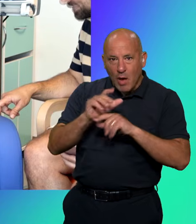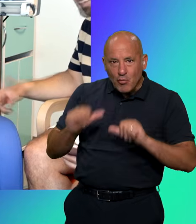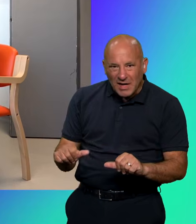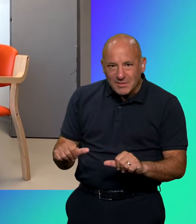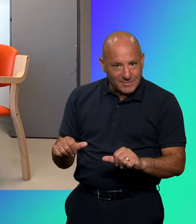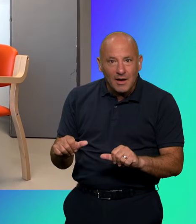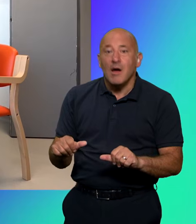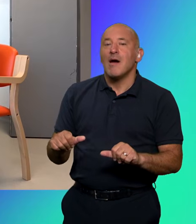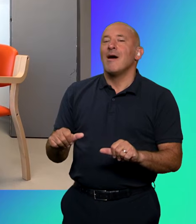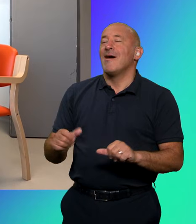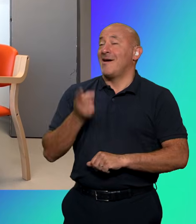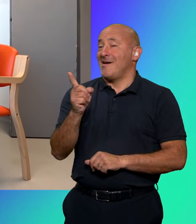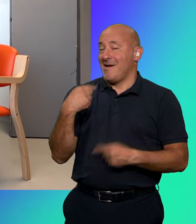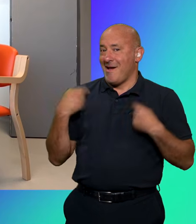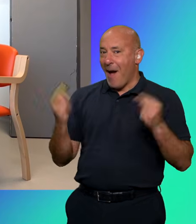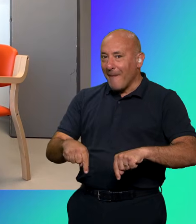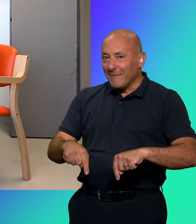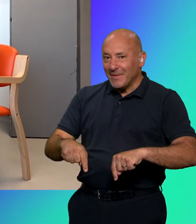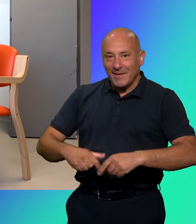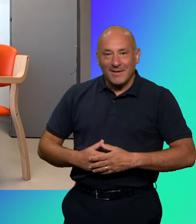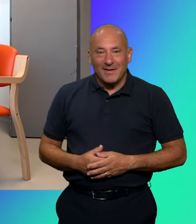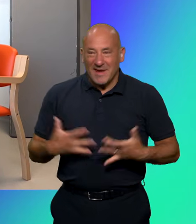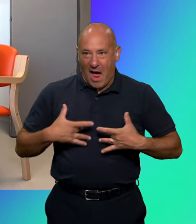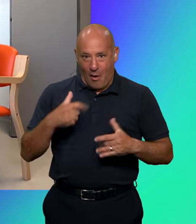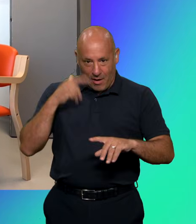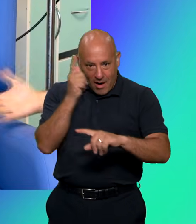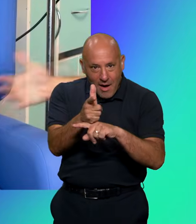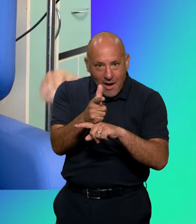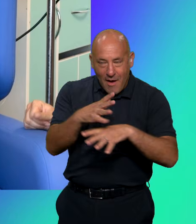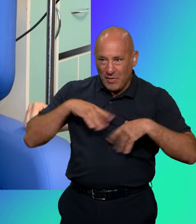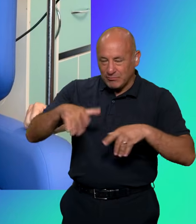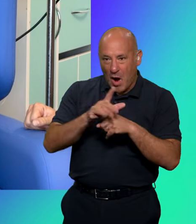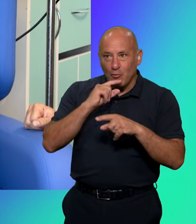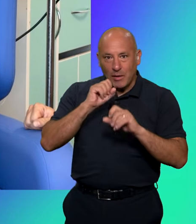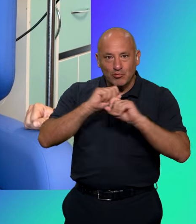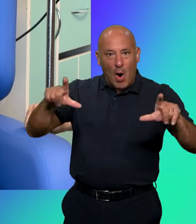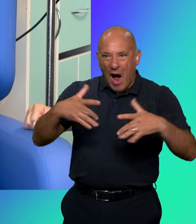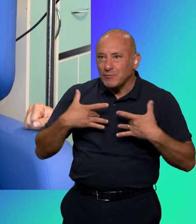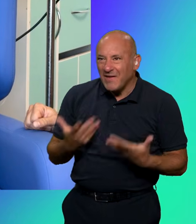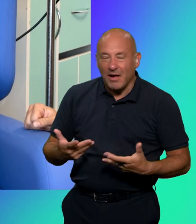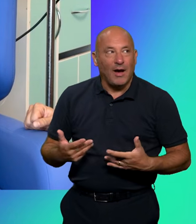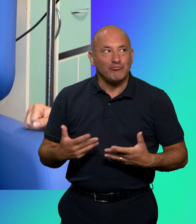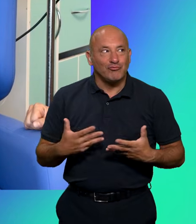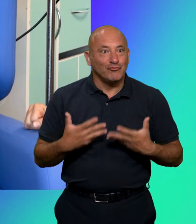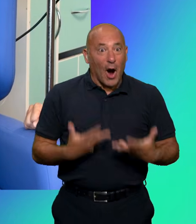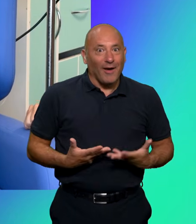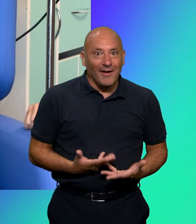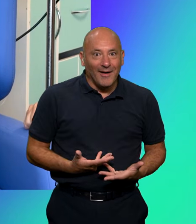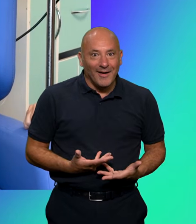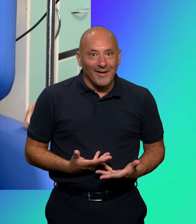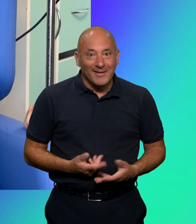Newsround? Yes. That's why I'm here. How do you feel knowing that you're going to be on Newsround?